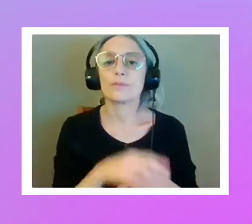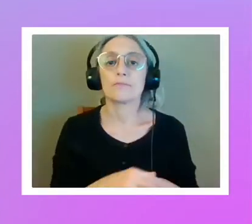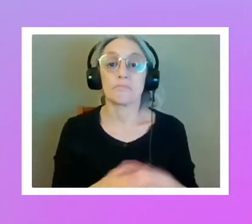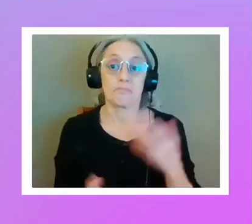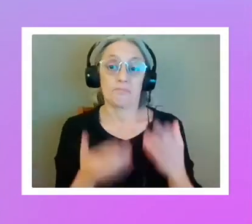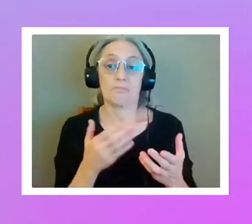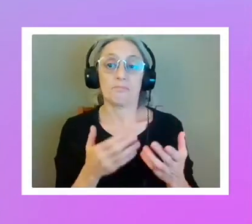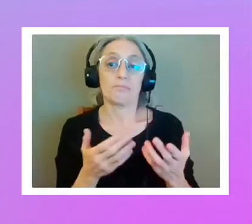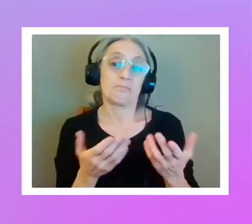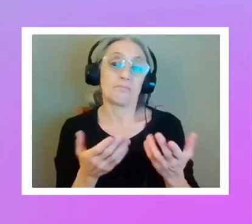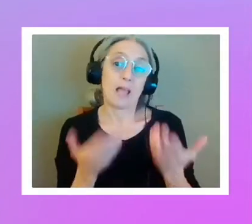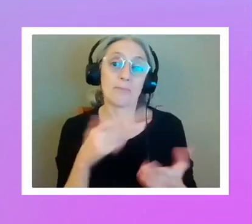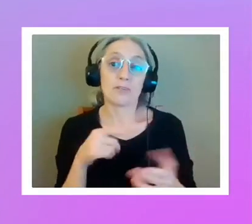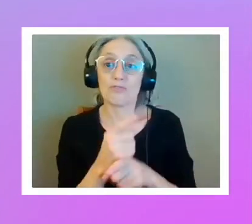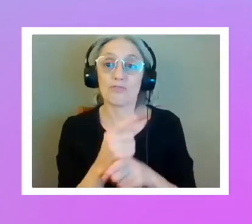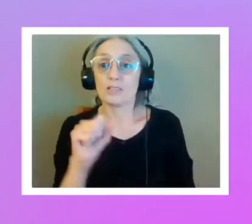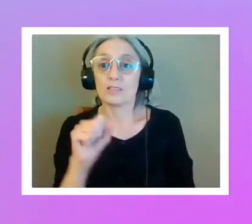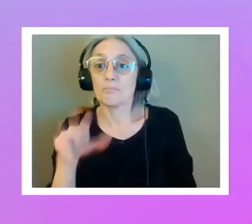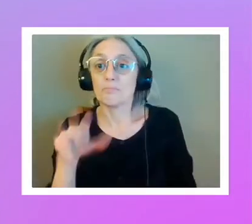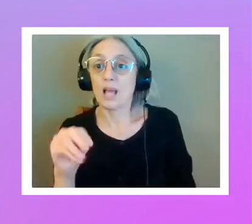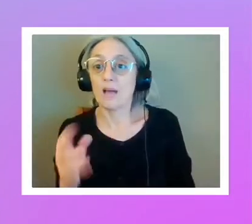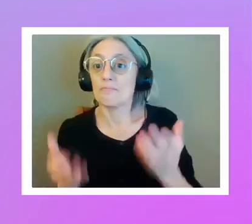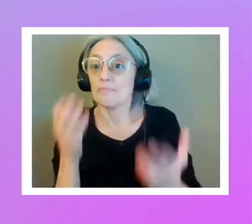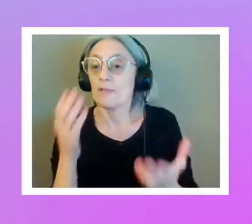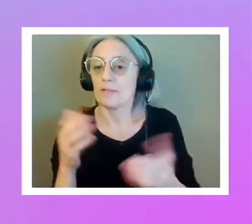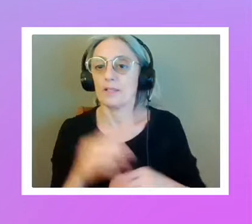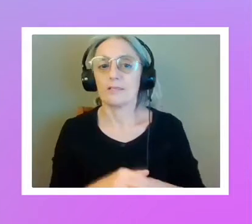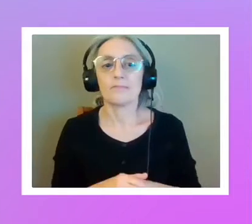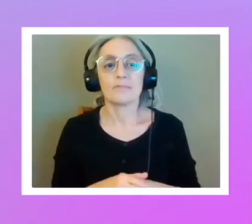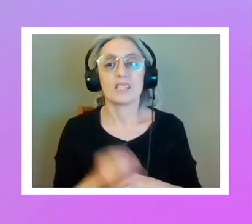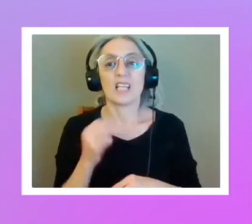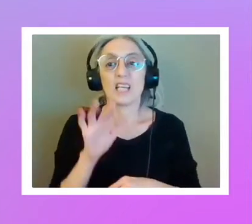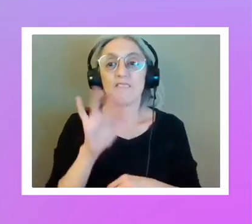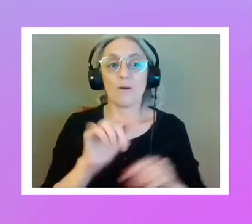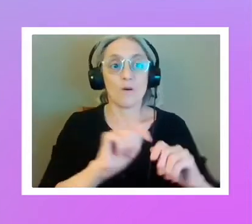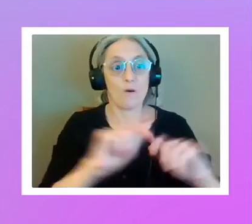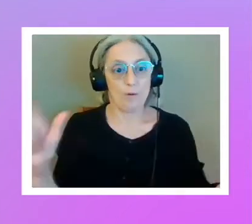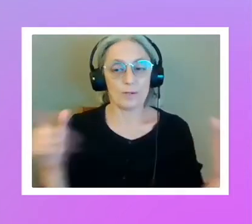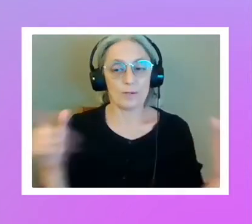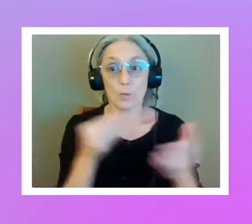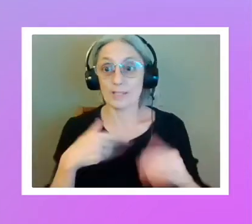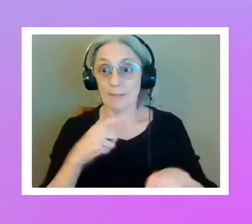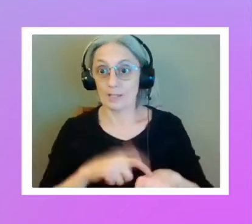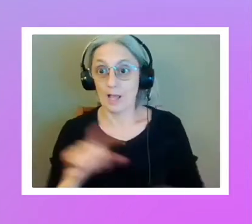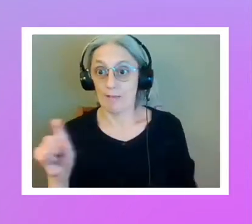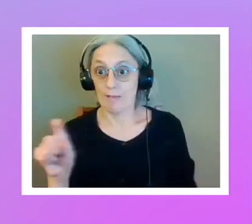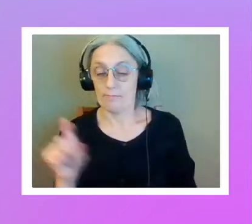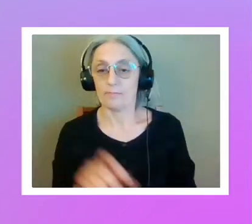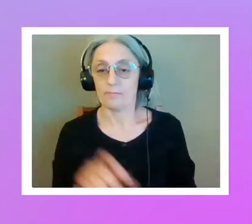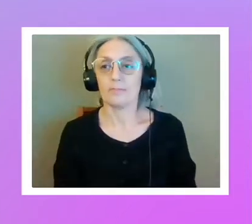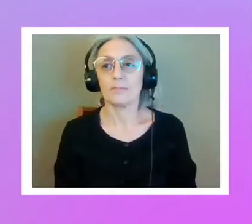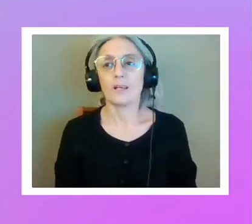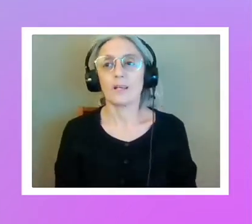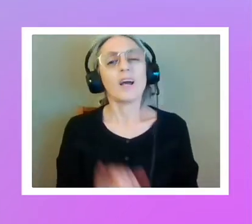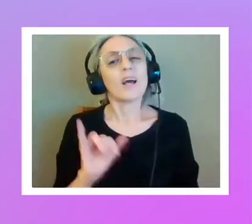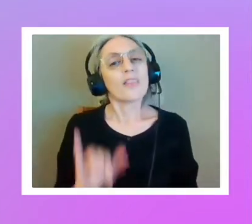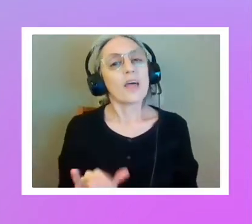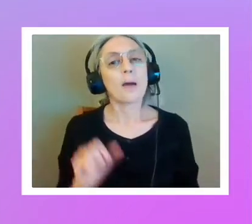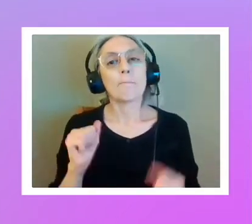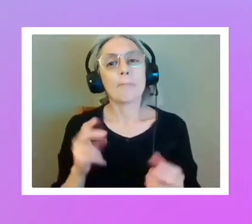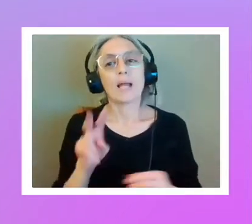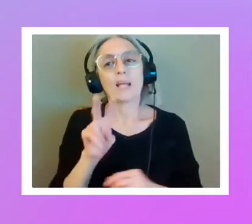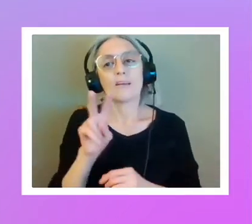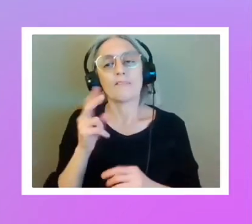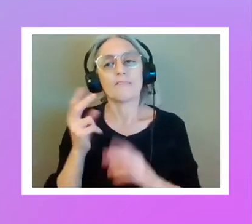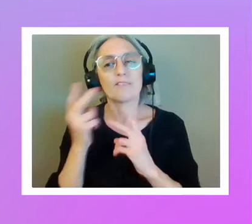spam. Will this be a waste of my time? These are questions that many people who are visually impaired ask